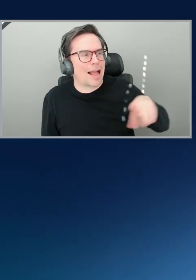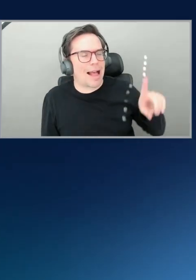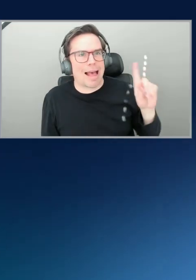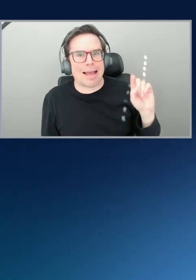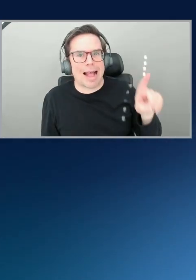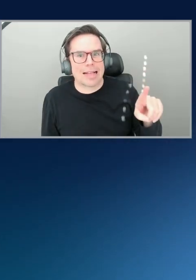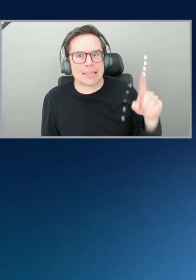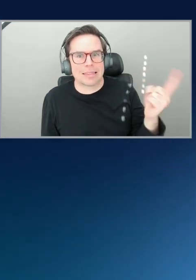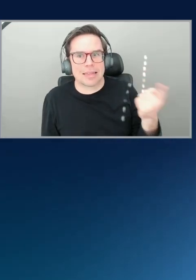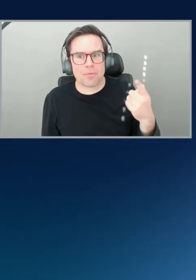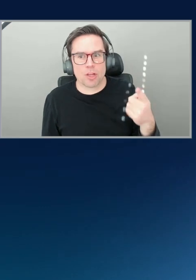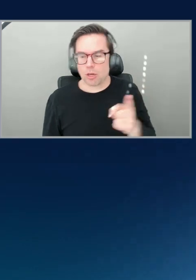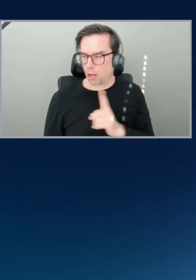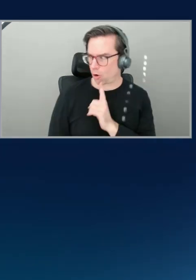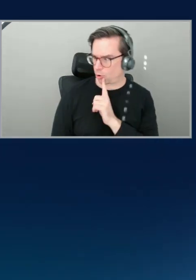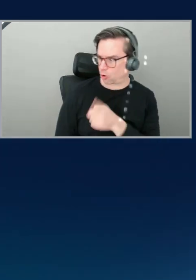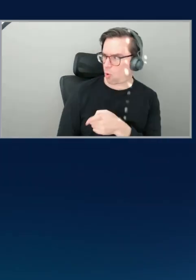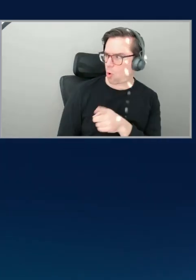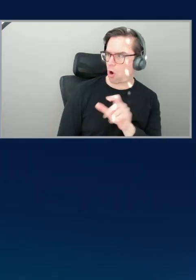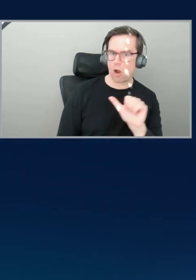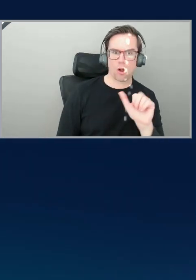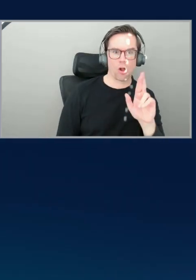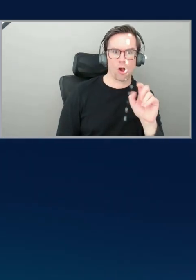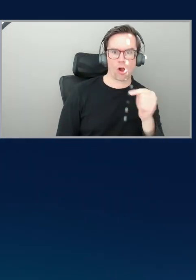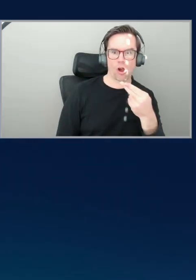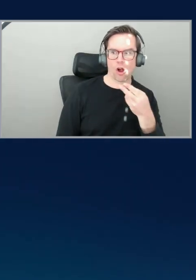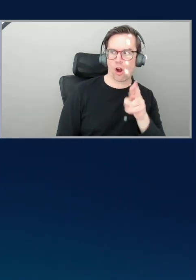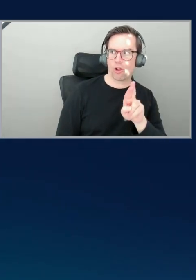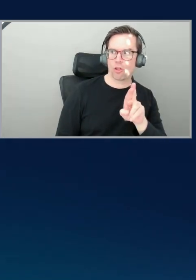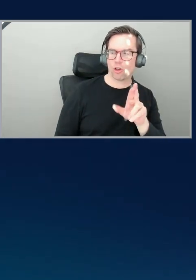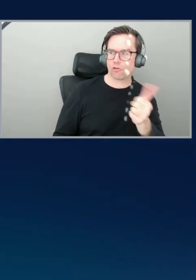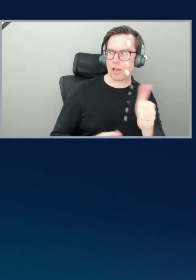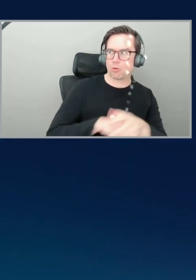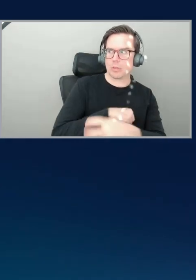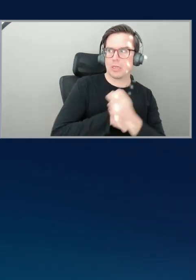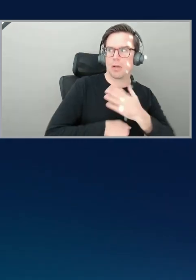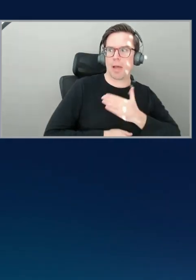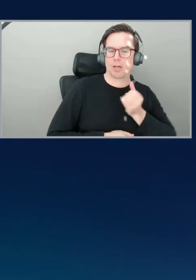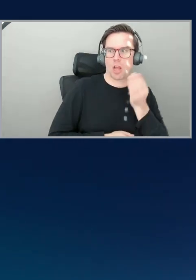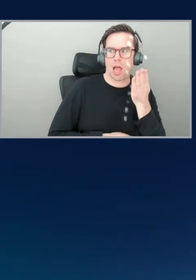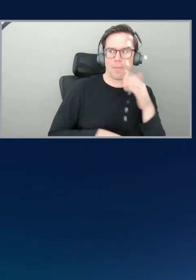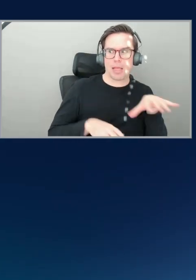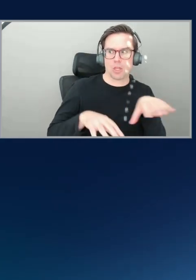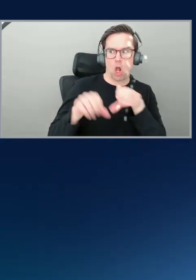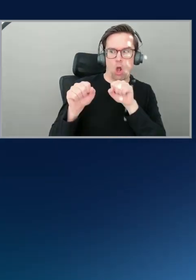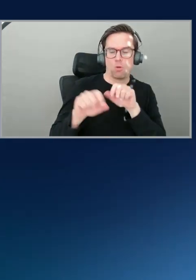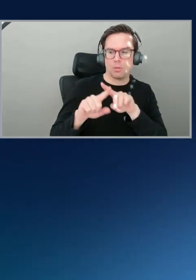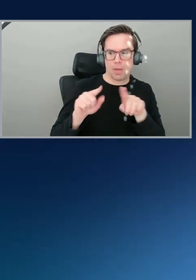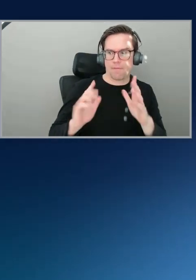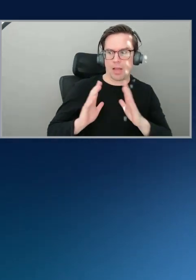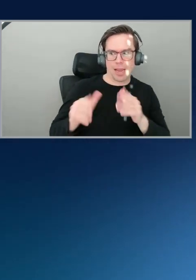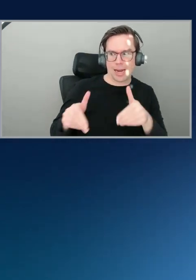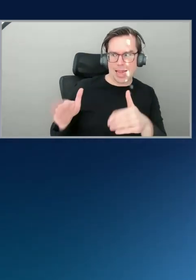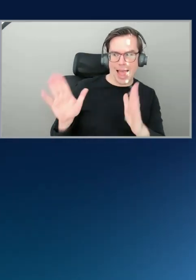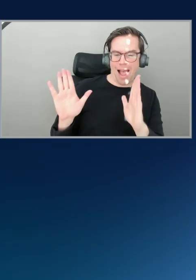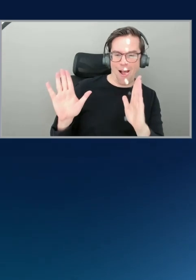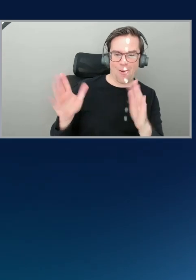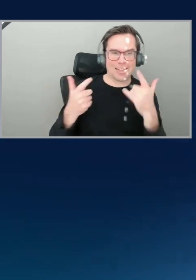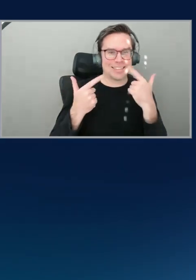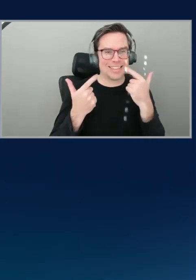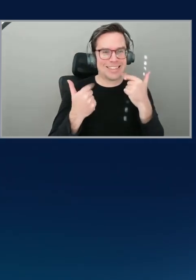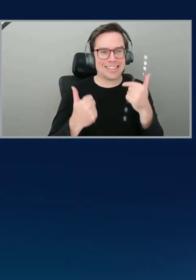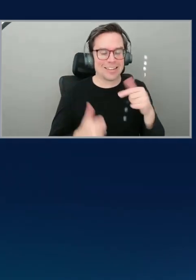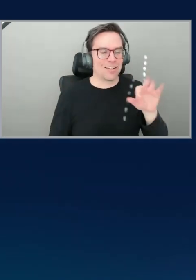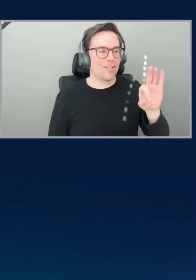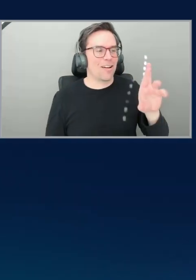Test stealing our job as host, I think, but this is a test. I'll allow it. May I? No, just kidding. Yeah, Farah has to allow it, really.